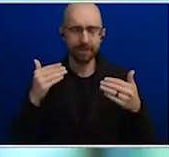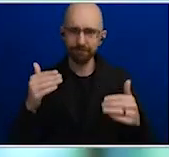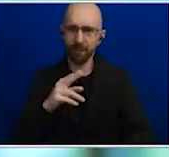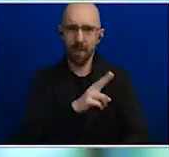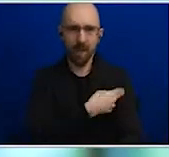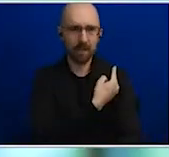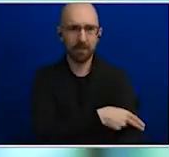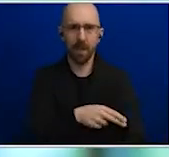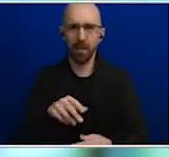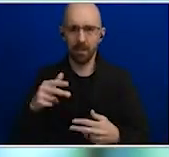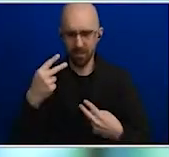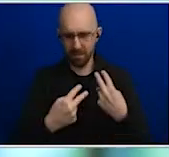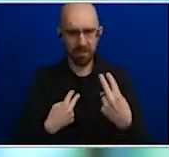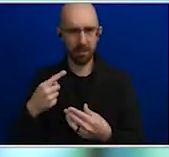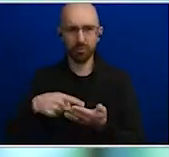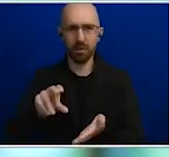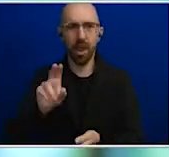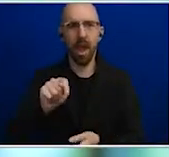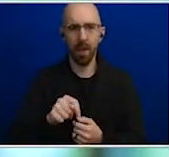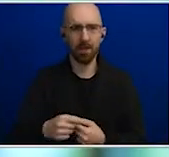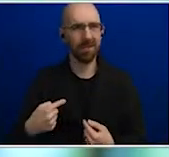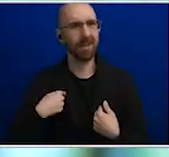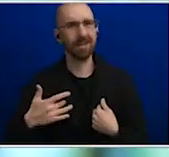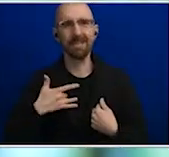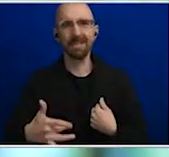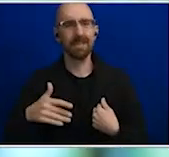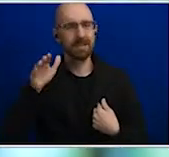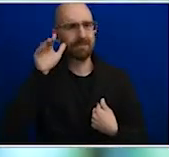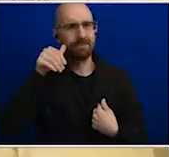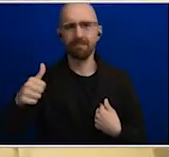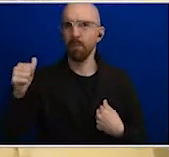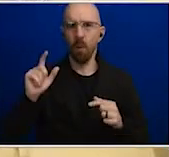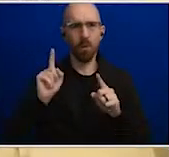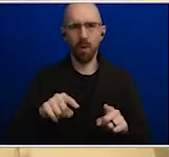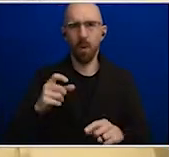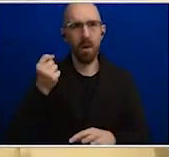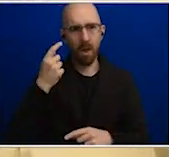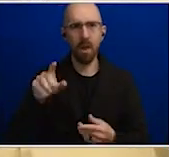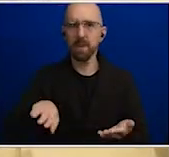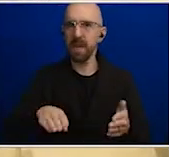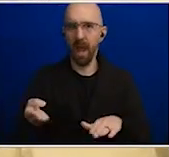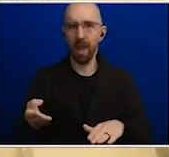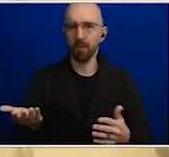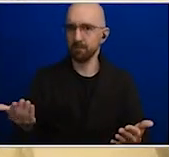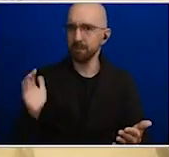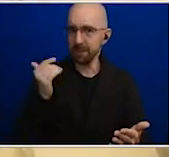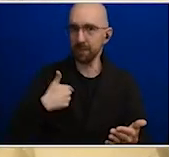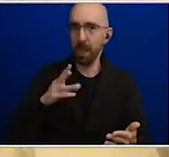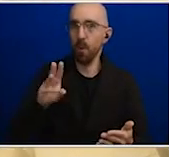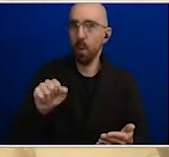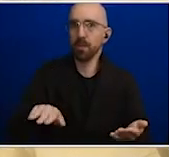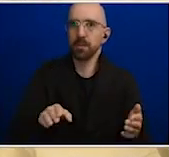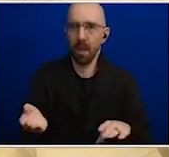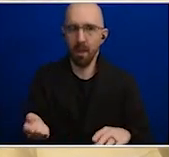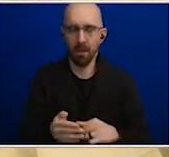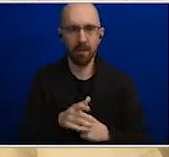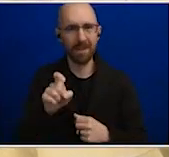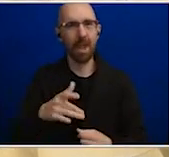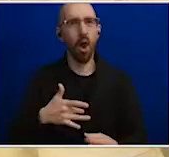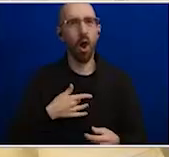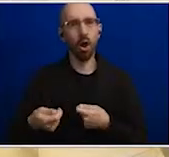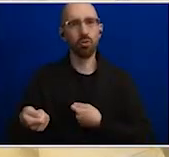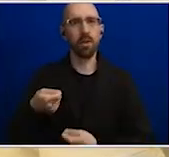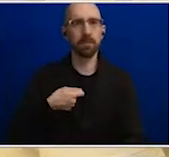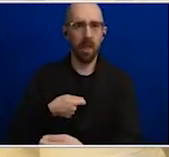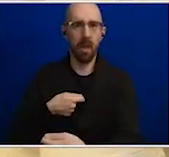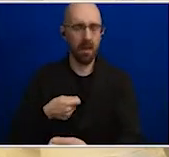out. I'm the guy that won't go to the hospital unless I'm dying. Well, apparently I was. Richard was told he needed a heart transplant, and not only